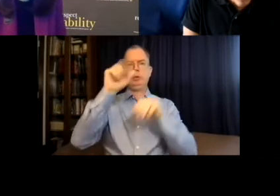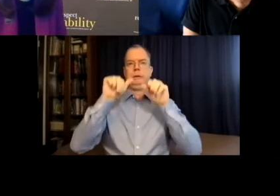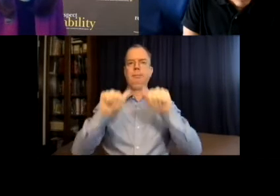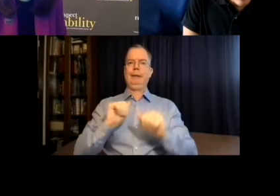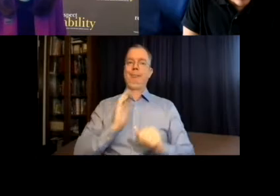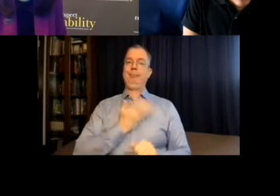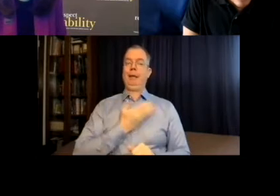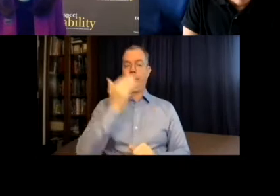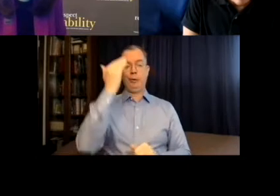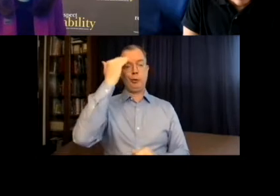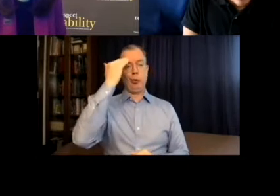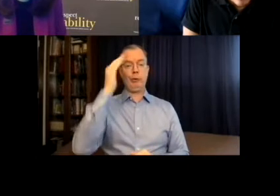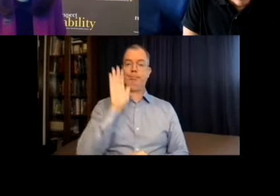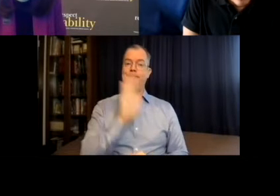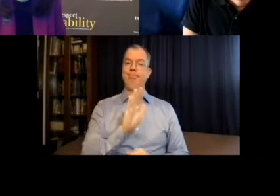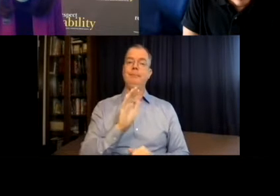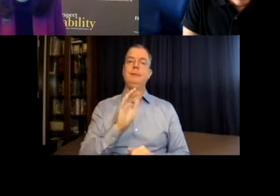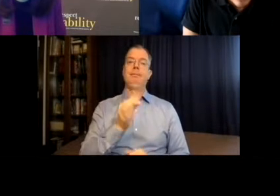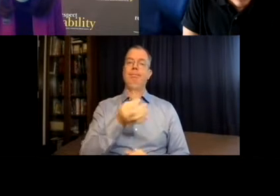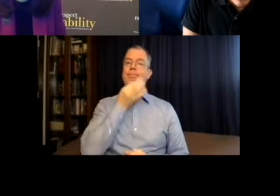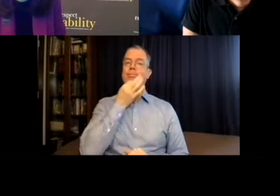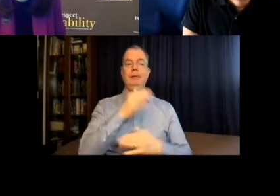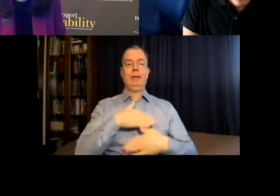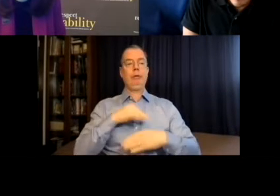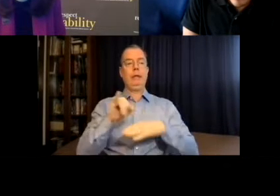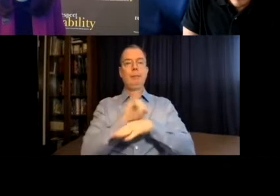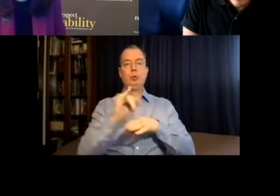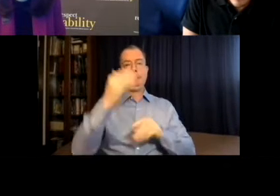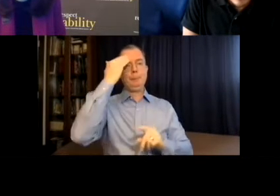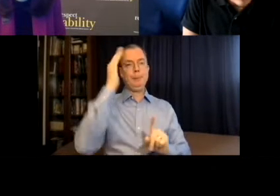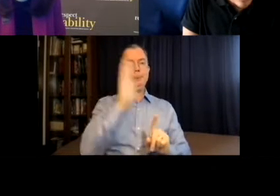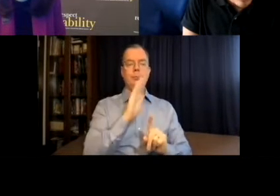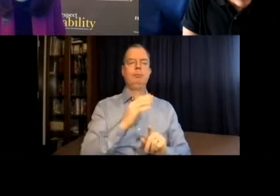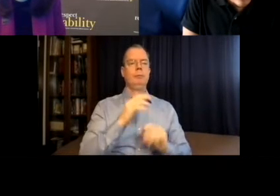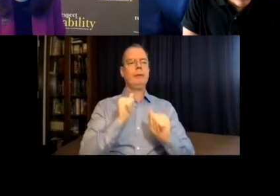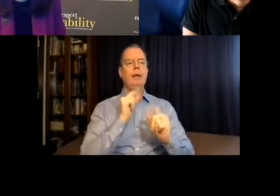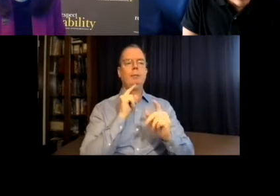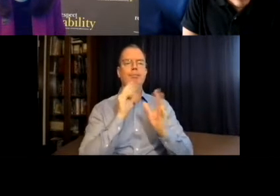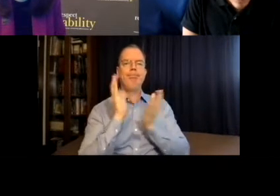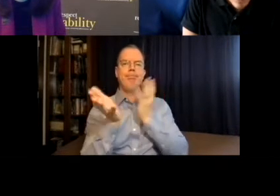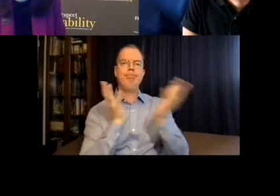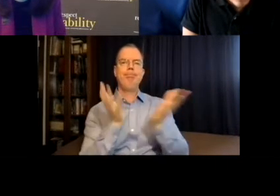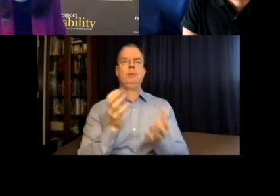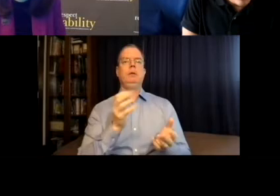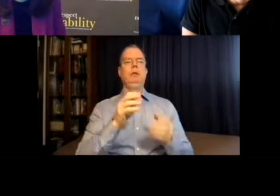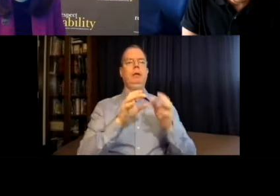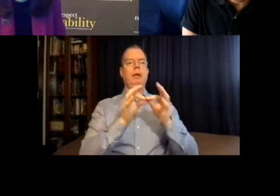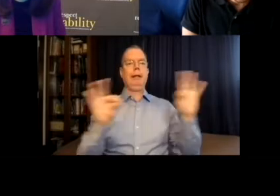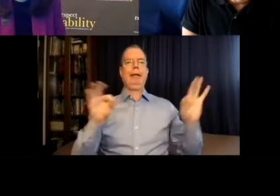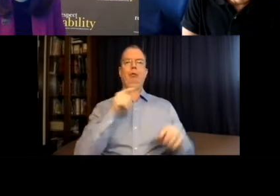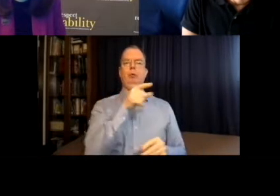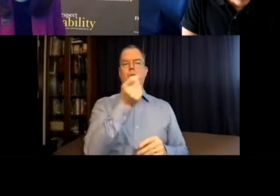Using our knowledge of the entertainment industry and the media industry to communicate in a language that they understand,